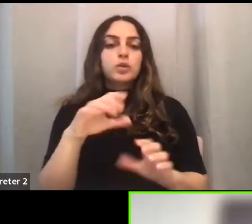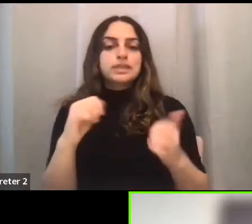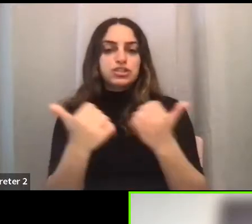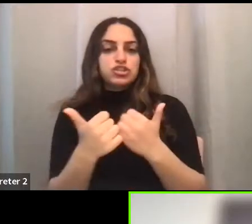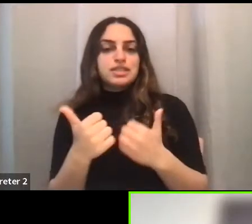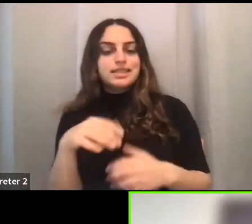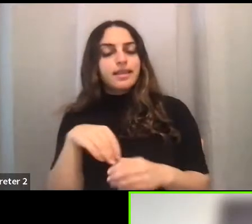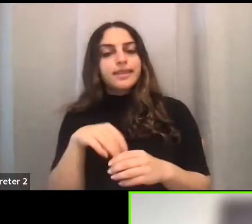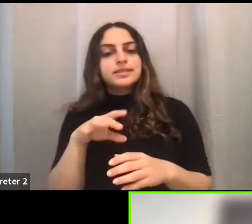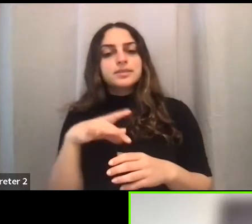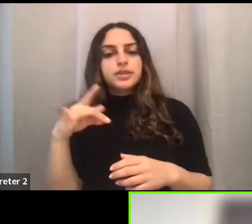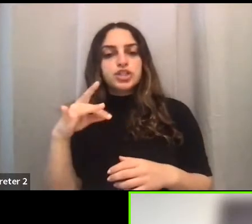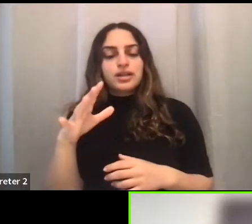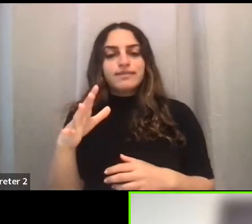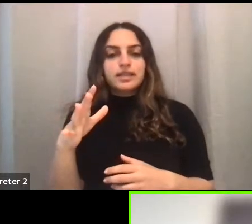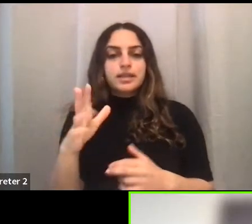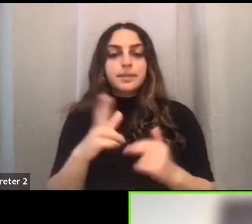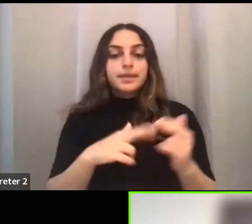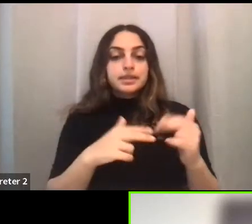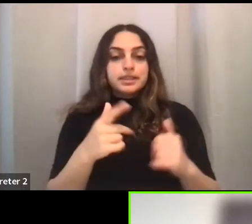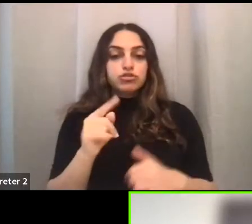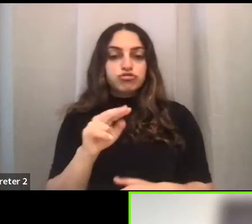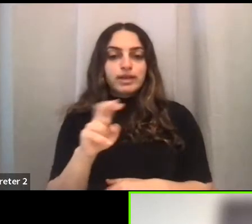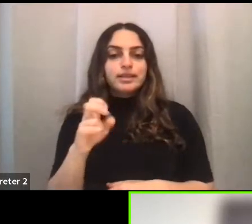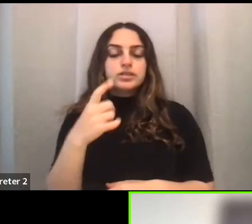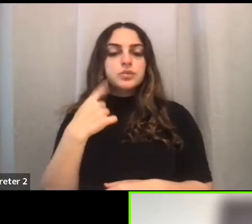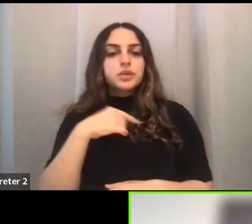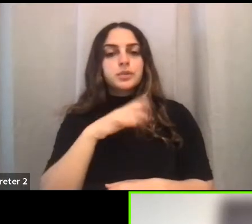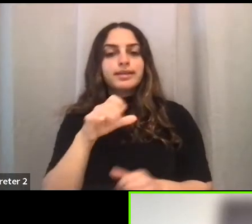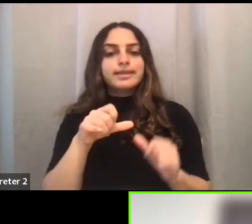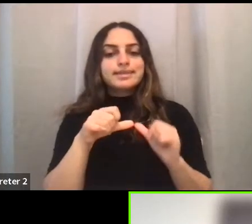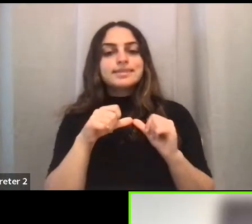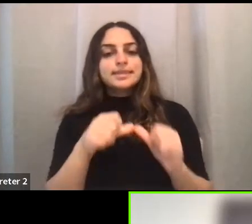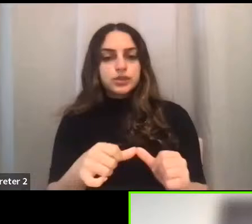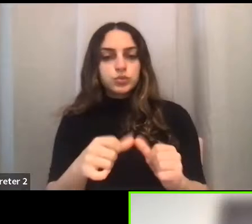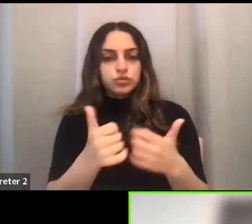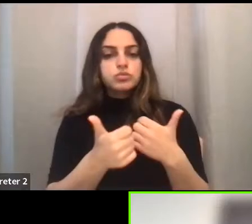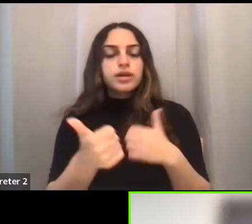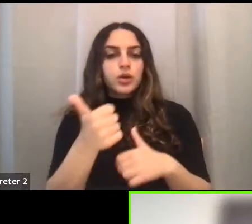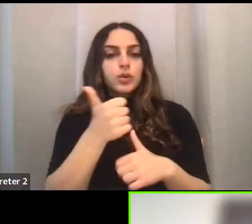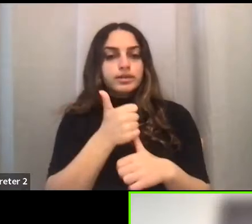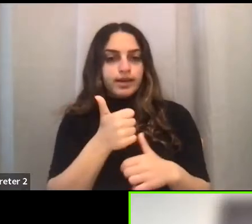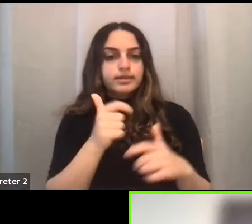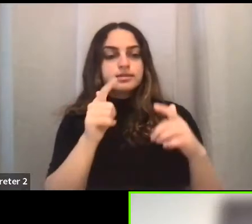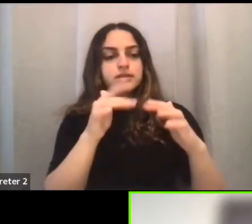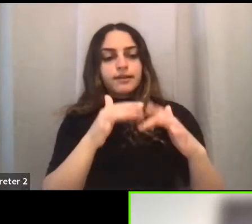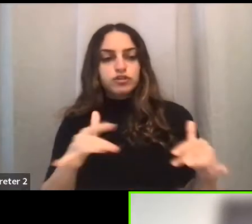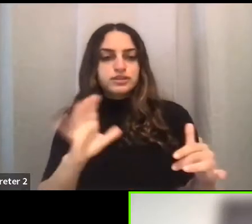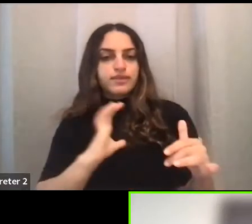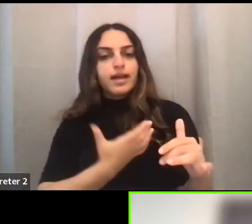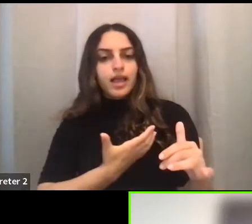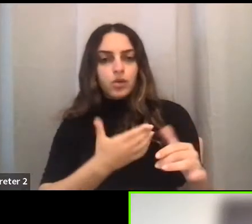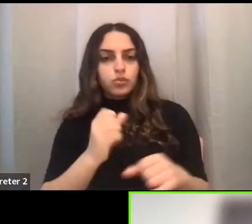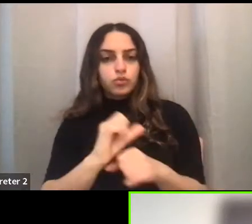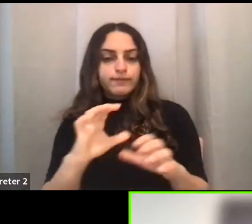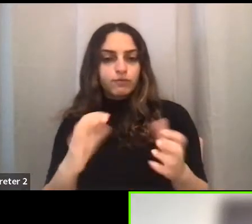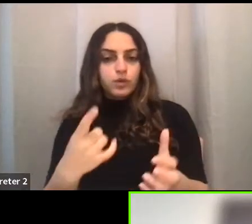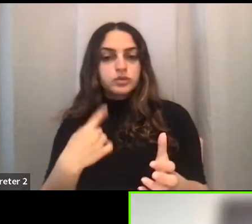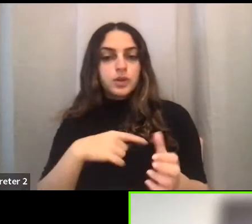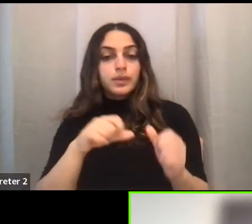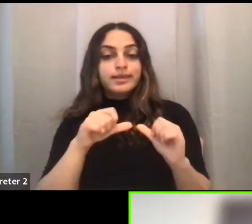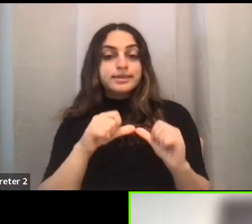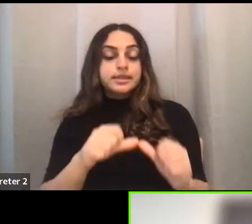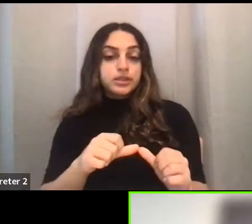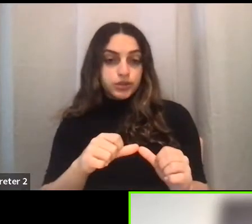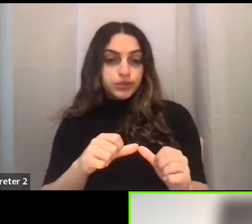spirit of the the building trades is that we will continue to prioritize diversifying our workforce we will continue